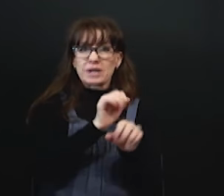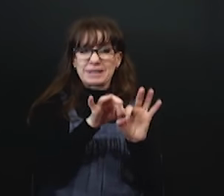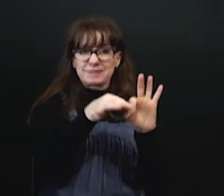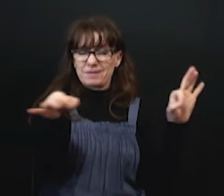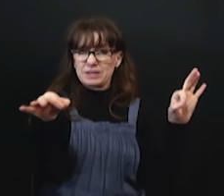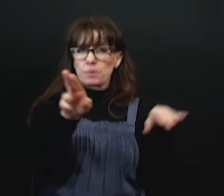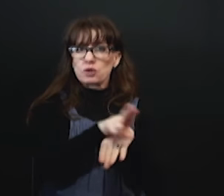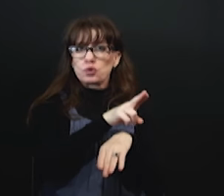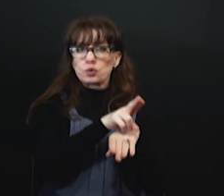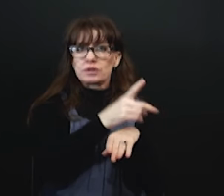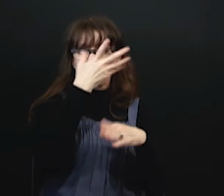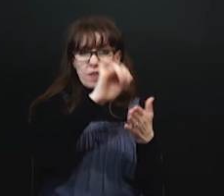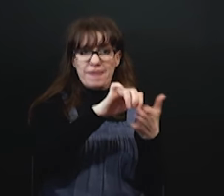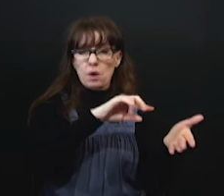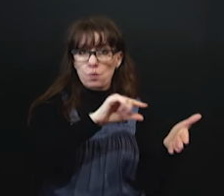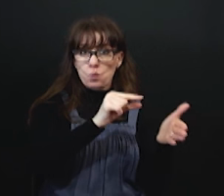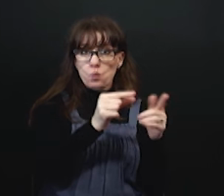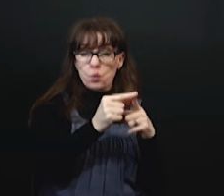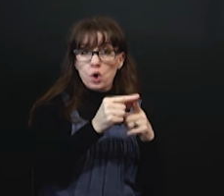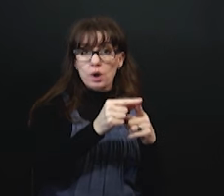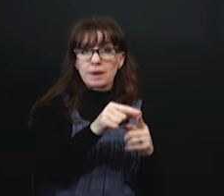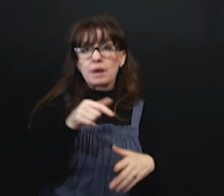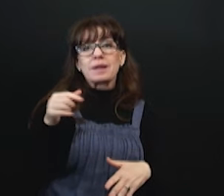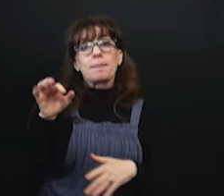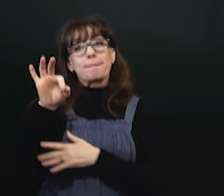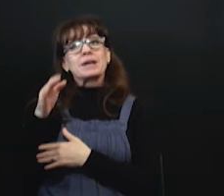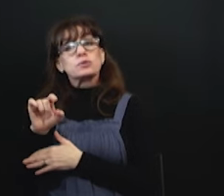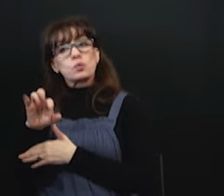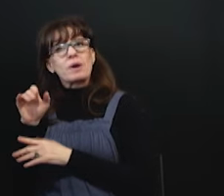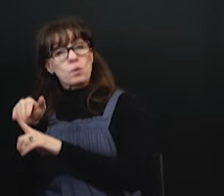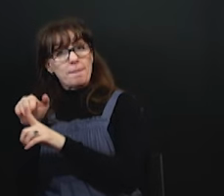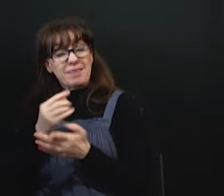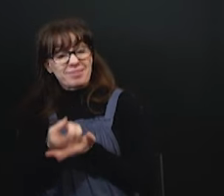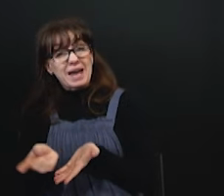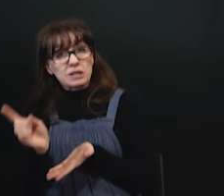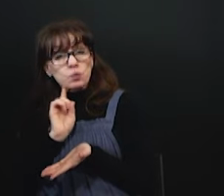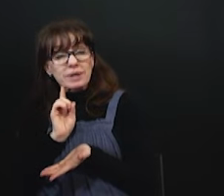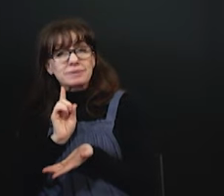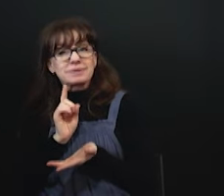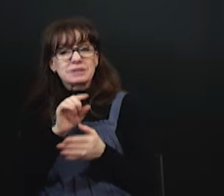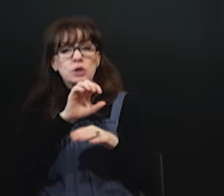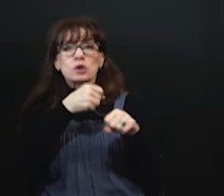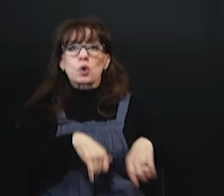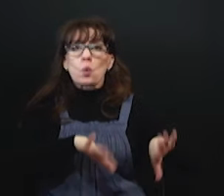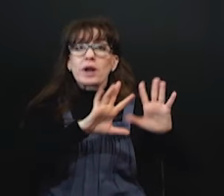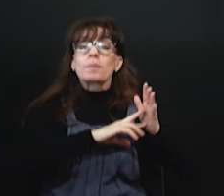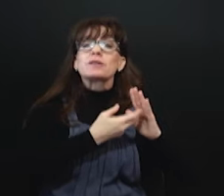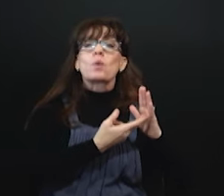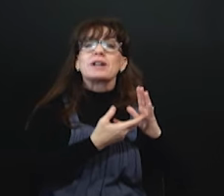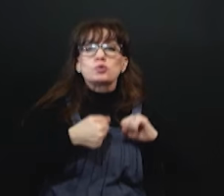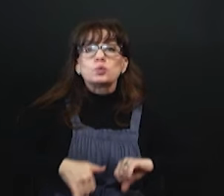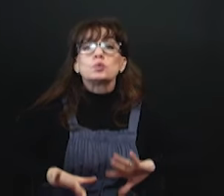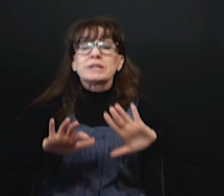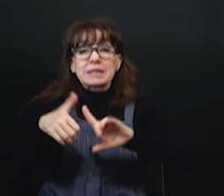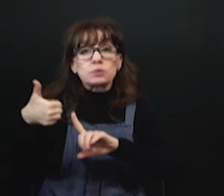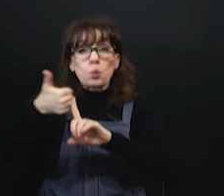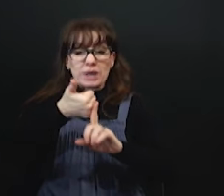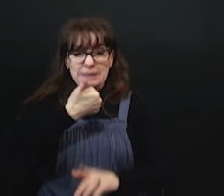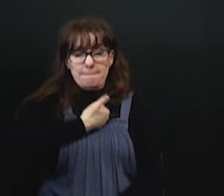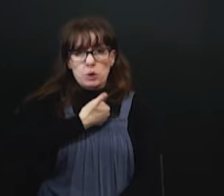been using to surrender. Pastor Greg reminded us last week, is the action of yielding one's